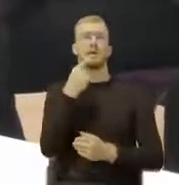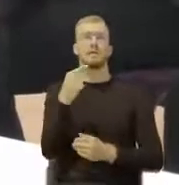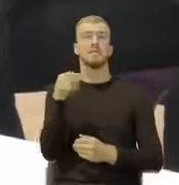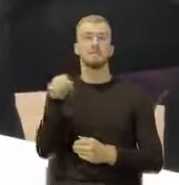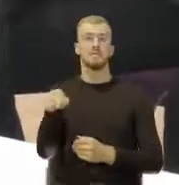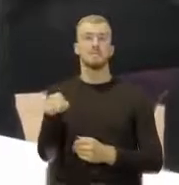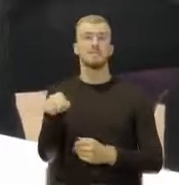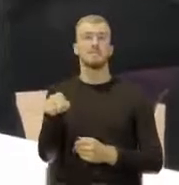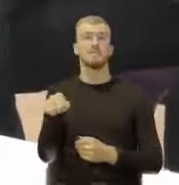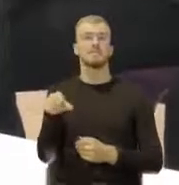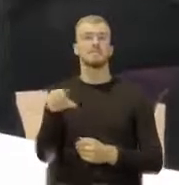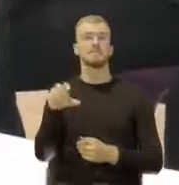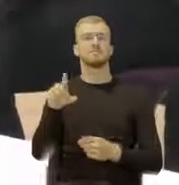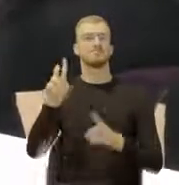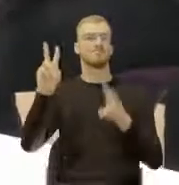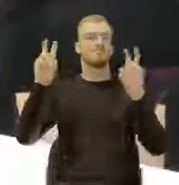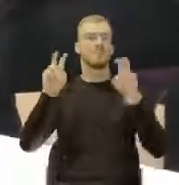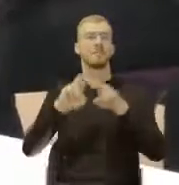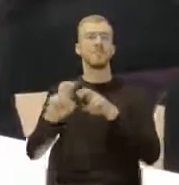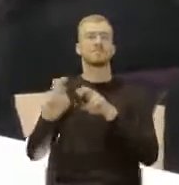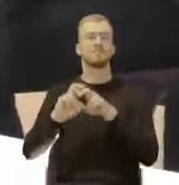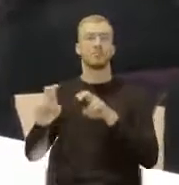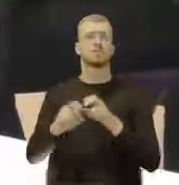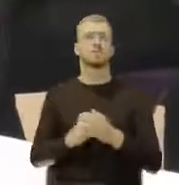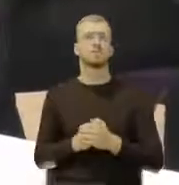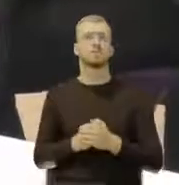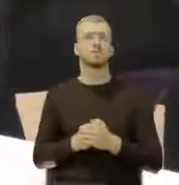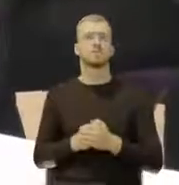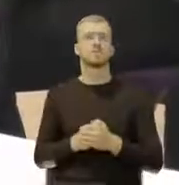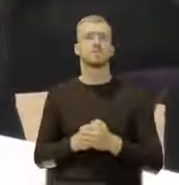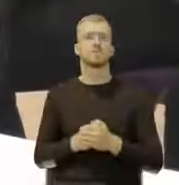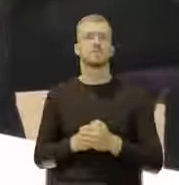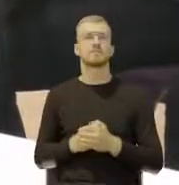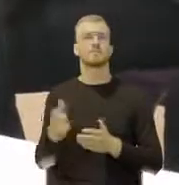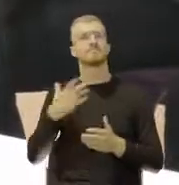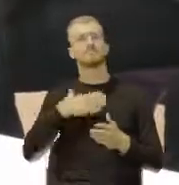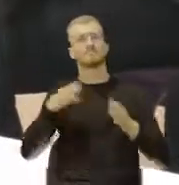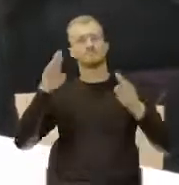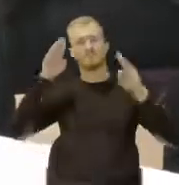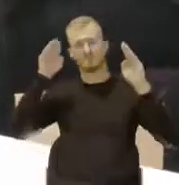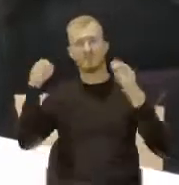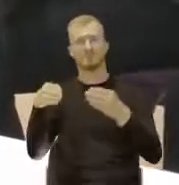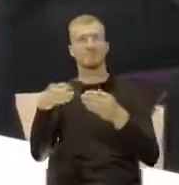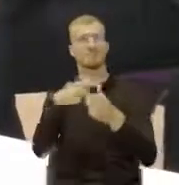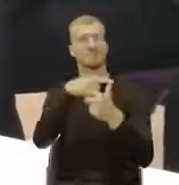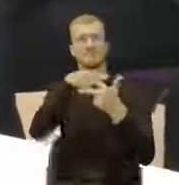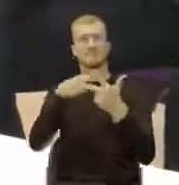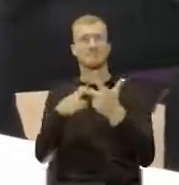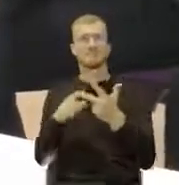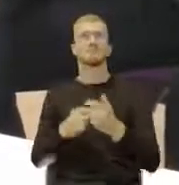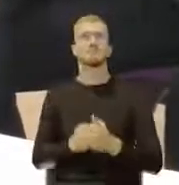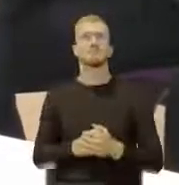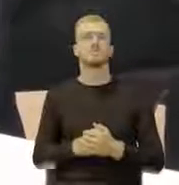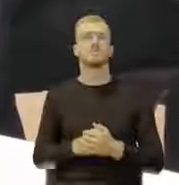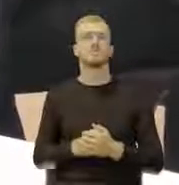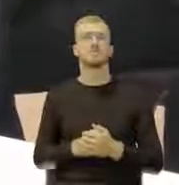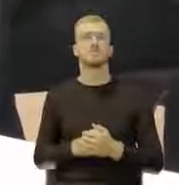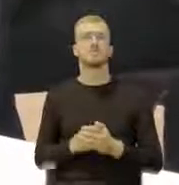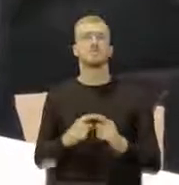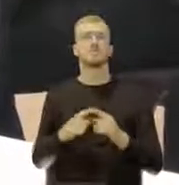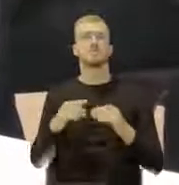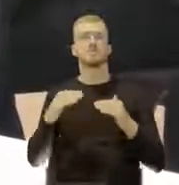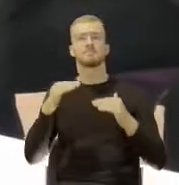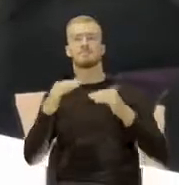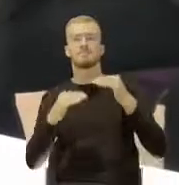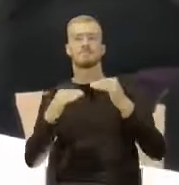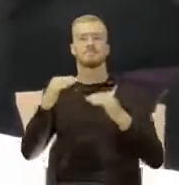and I would like to focus on the three dimensions when we speak about sustainability and about sustainable mobility, which are economic, environmental,